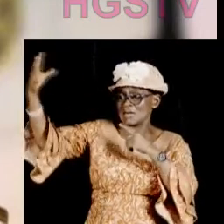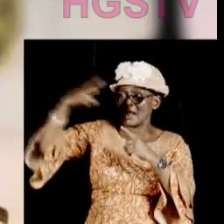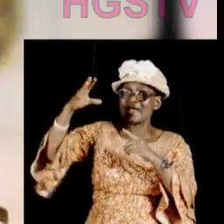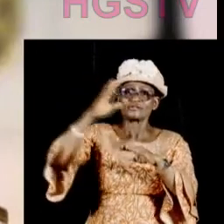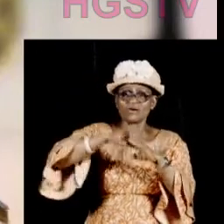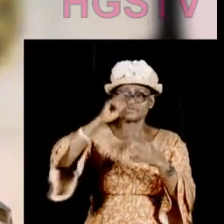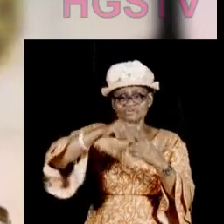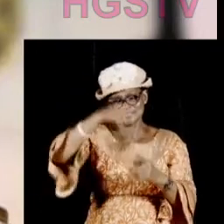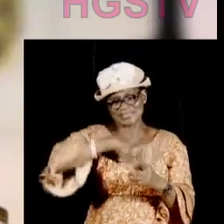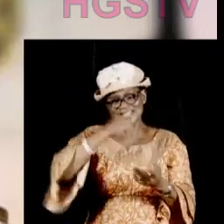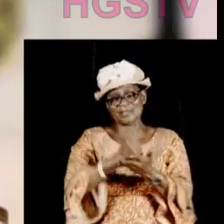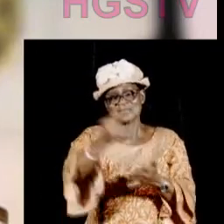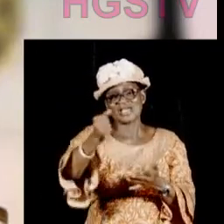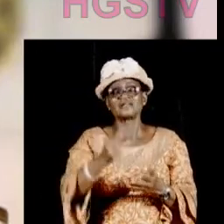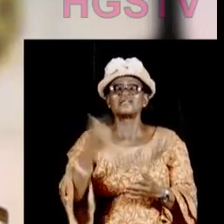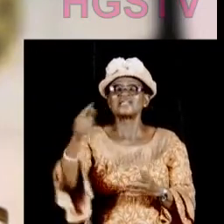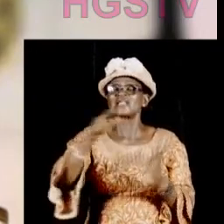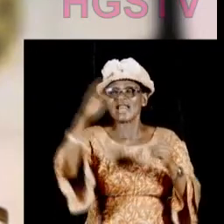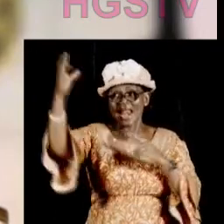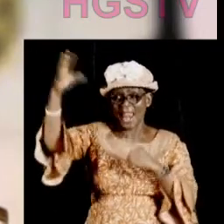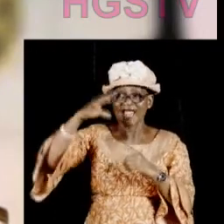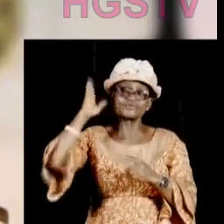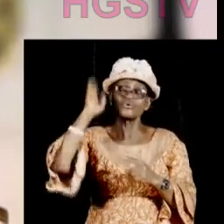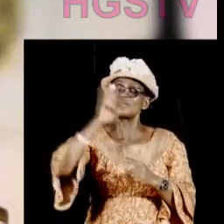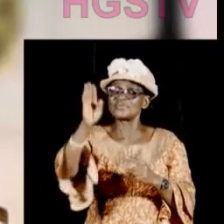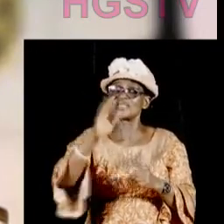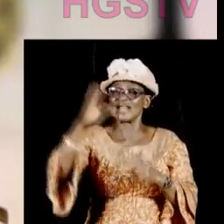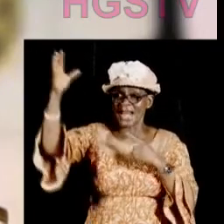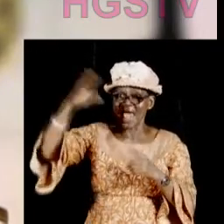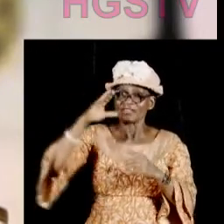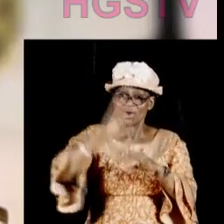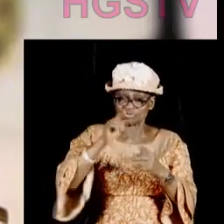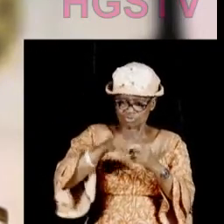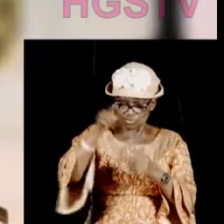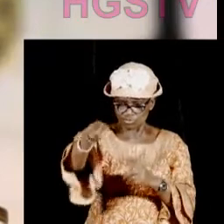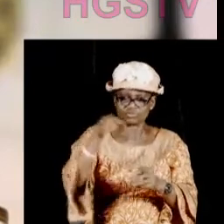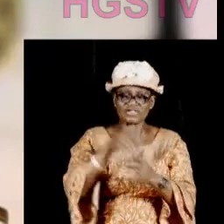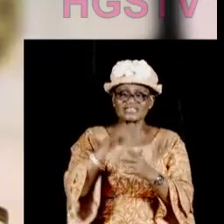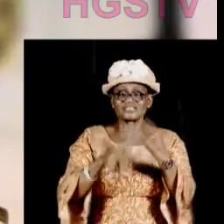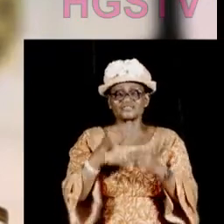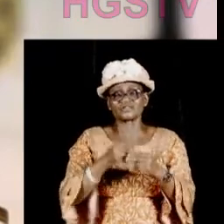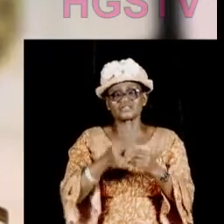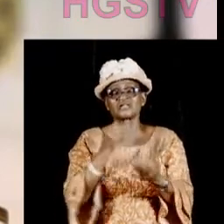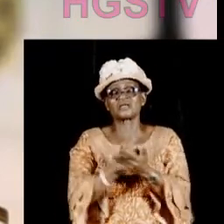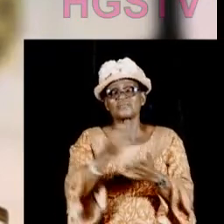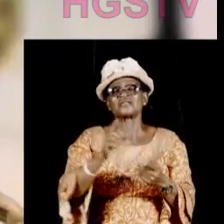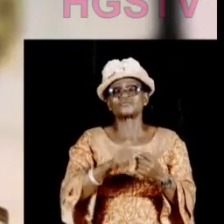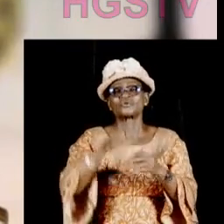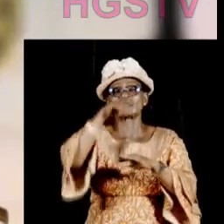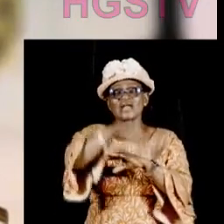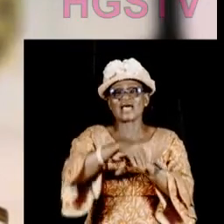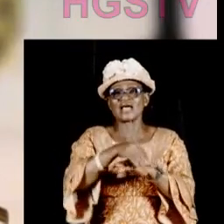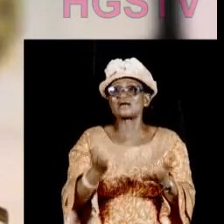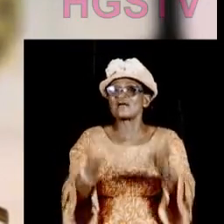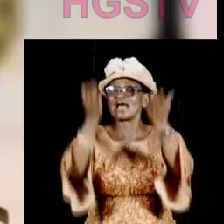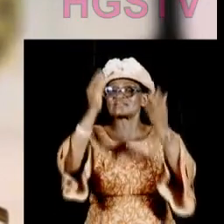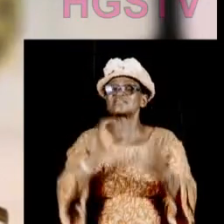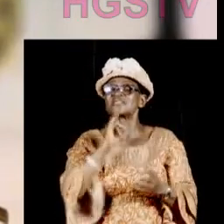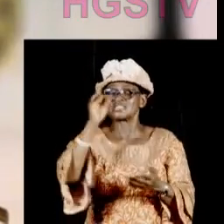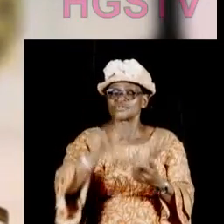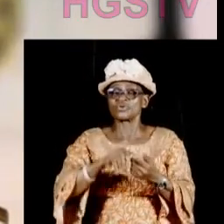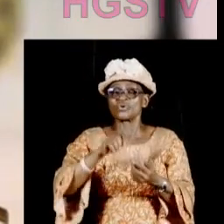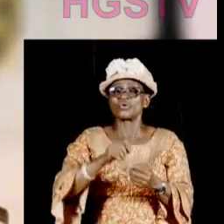me. The Lord will be a light unto you in Jesus' name. Amen. To rise again is to get up